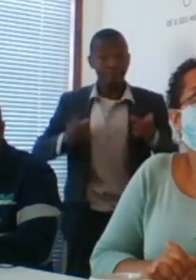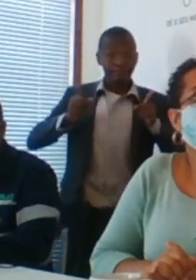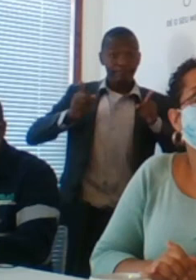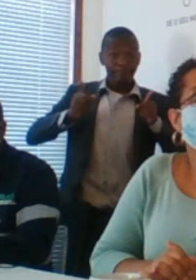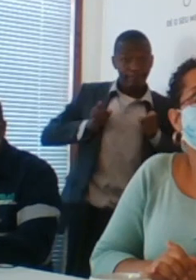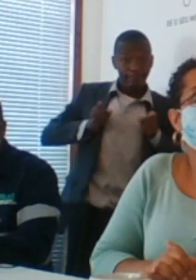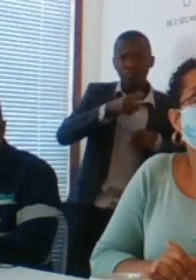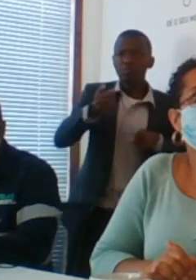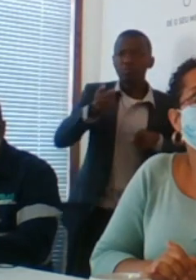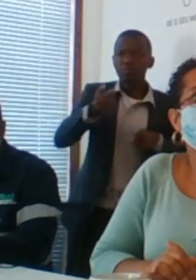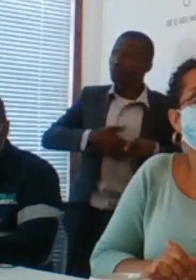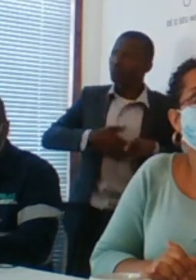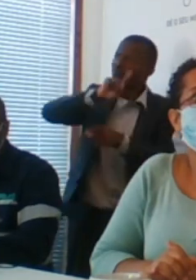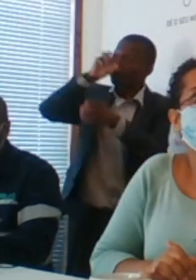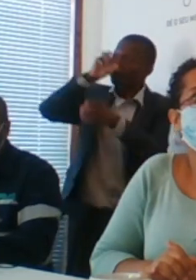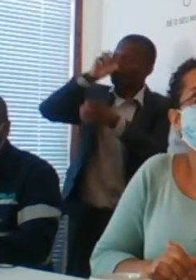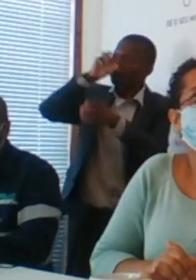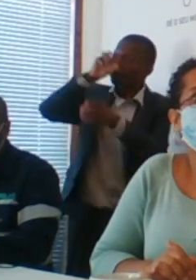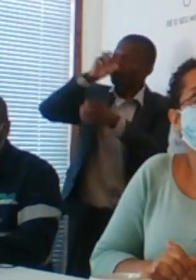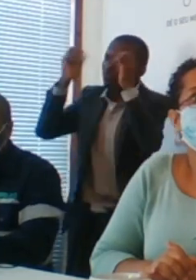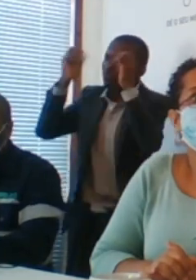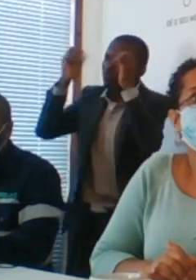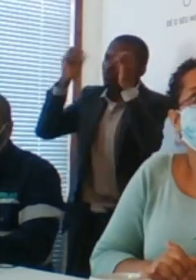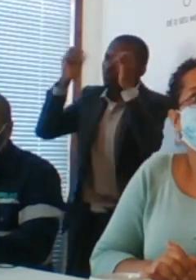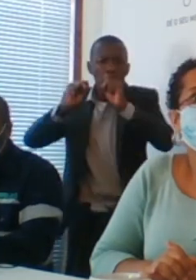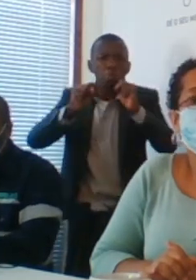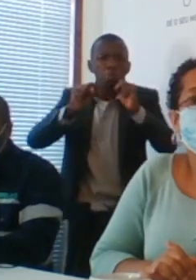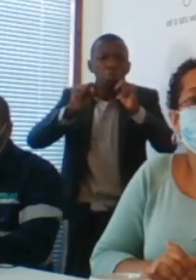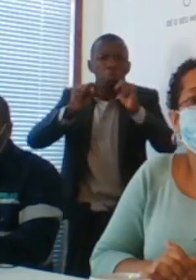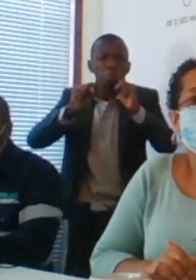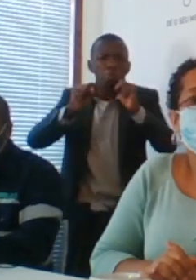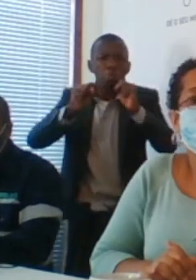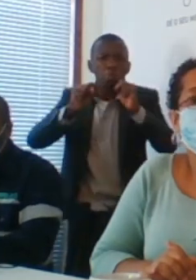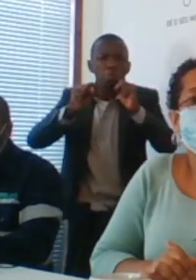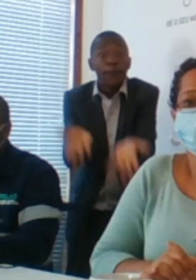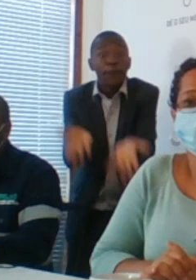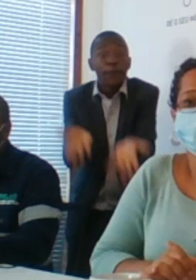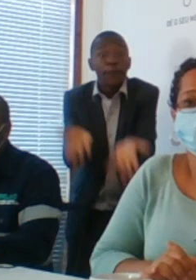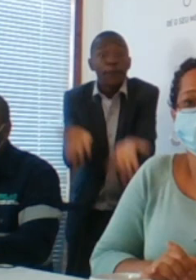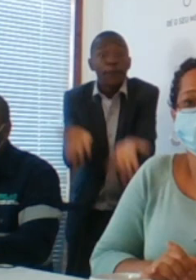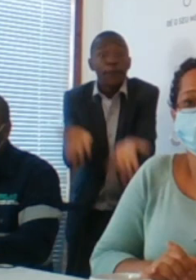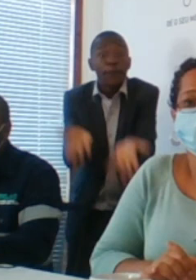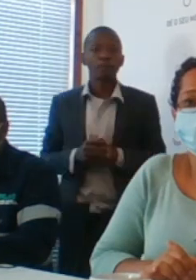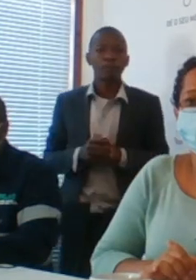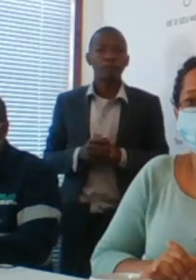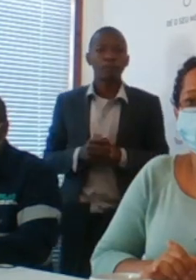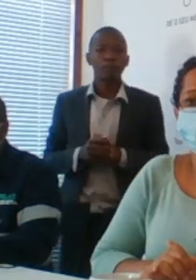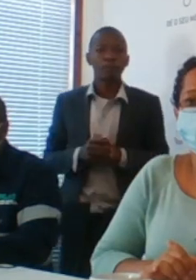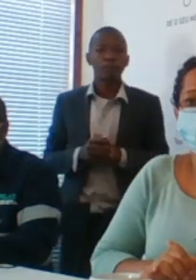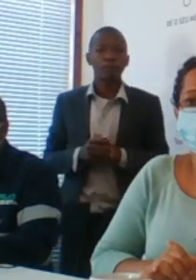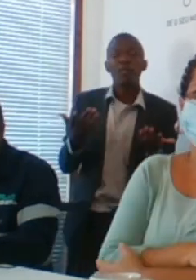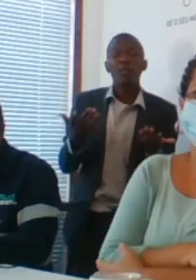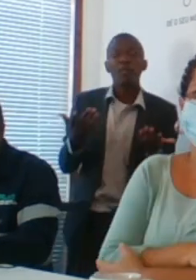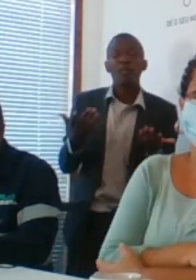industrial and civil construction courses. And in Article 4, just to set the regulation, the requirements, sorry, requirement